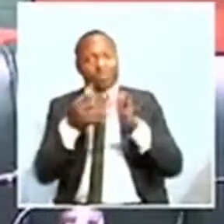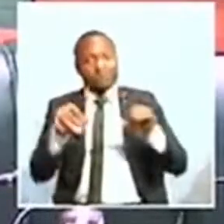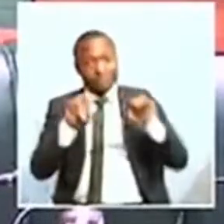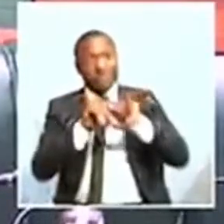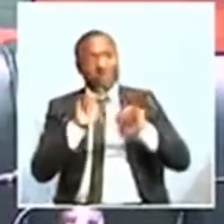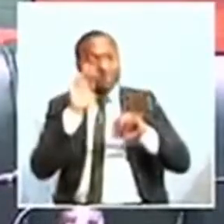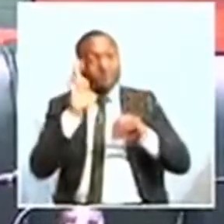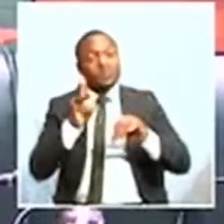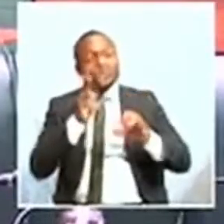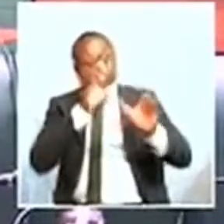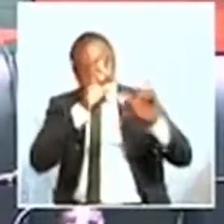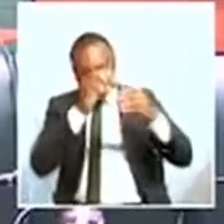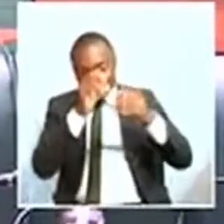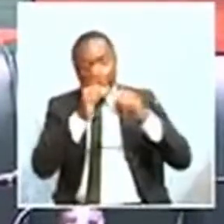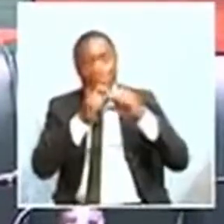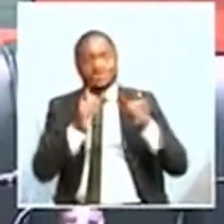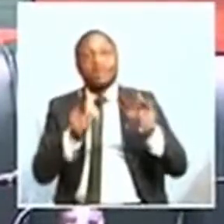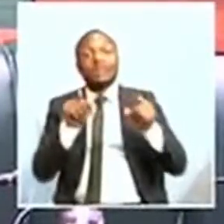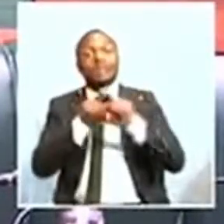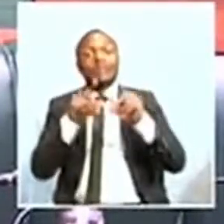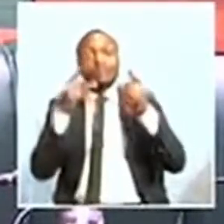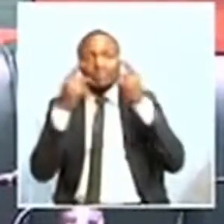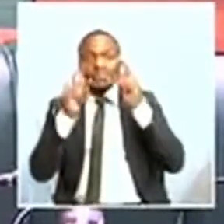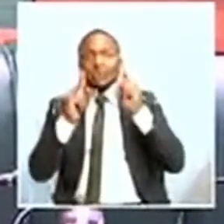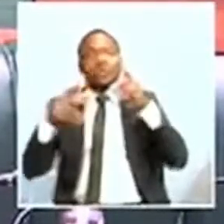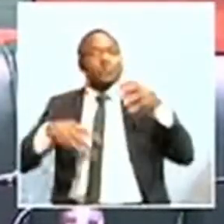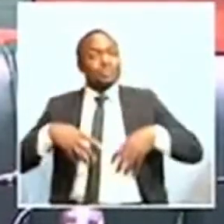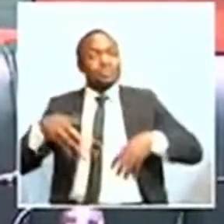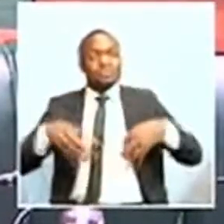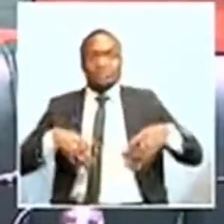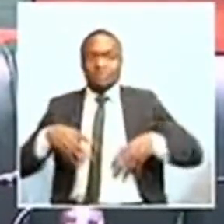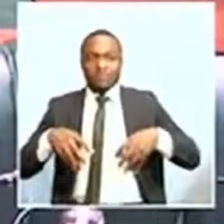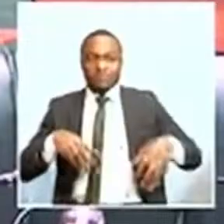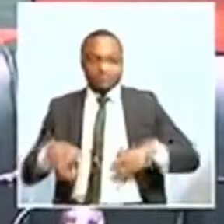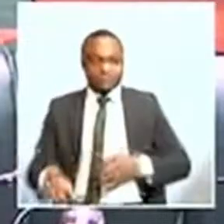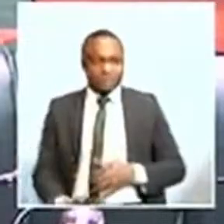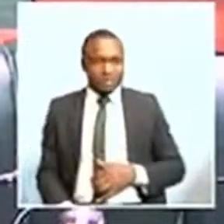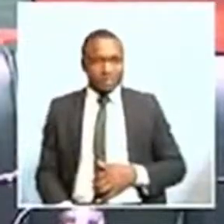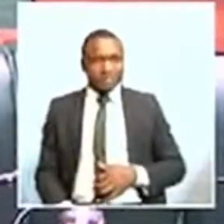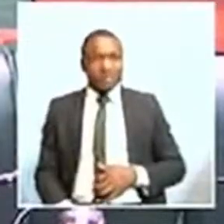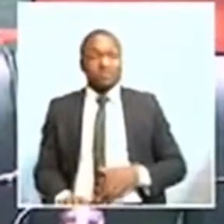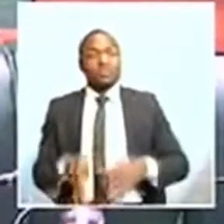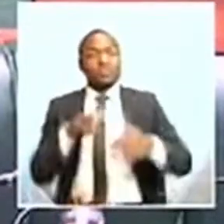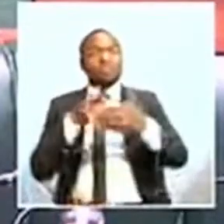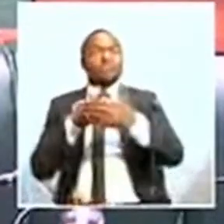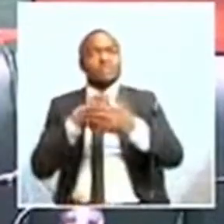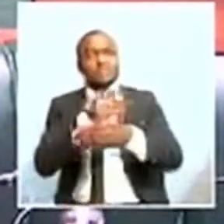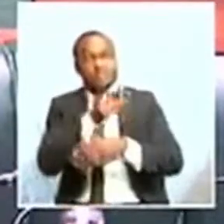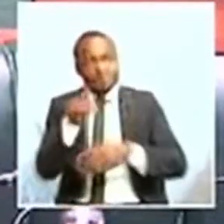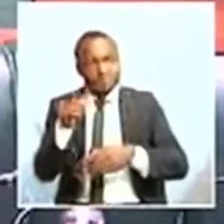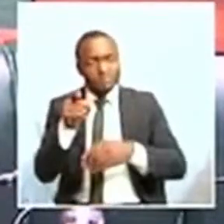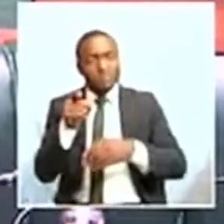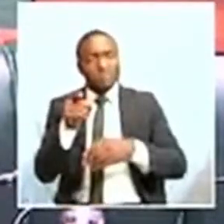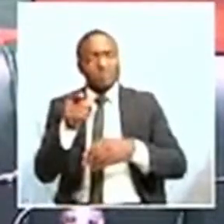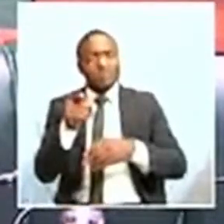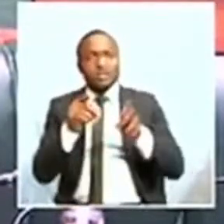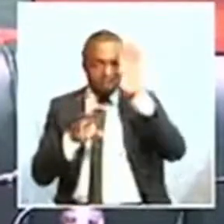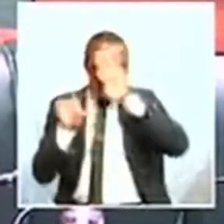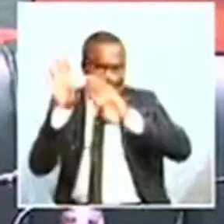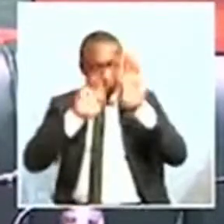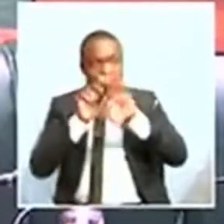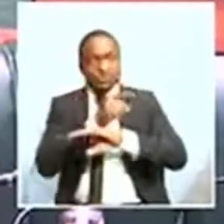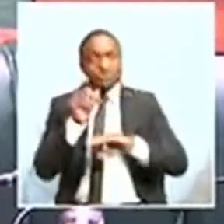screen. But it will be the same public who will be complaining that we are restricting you or we are troubling you on